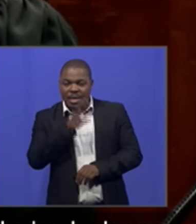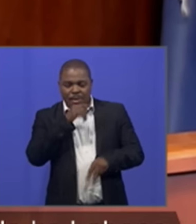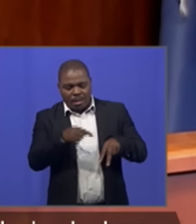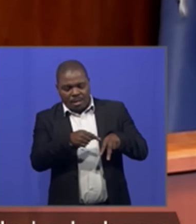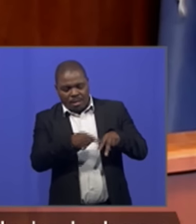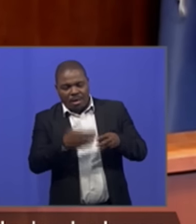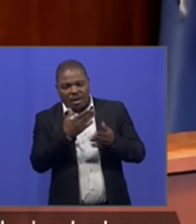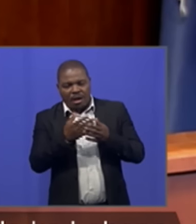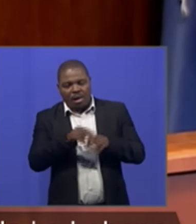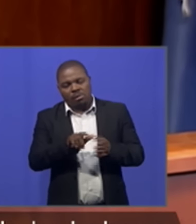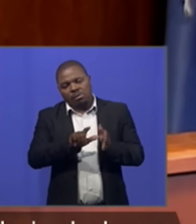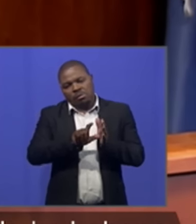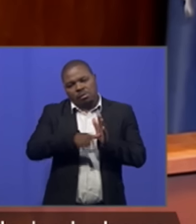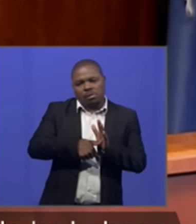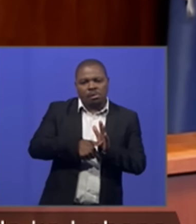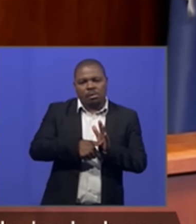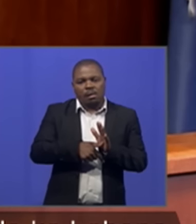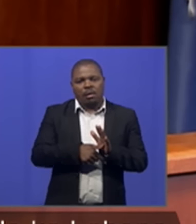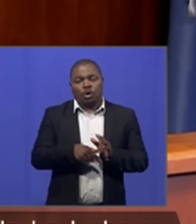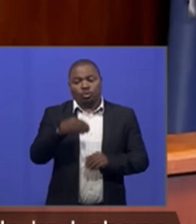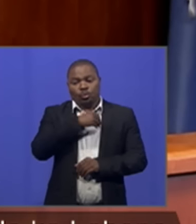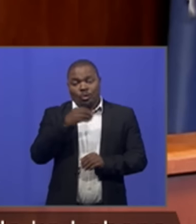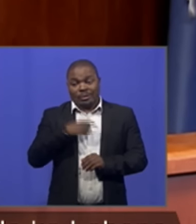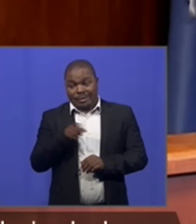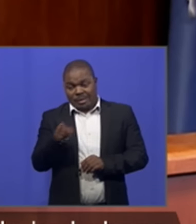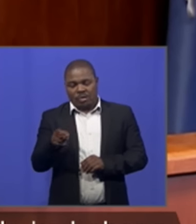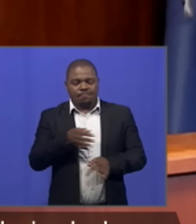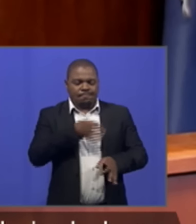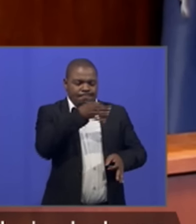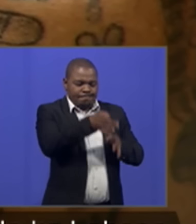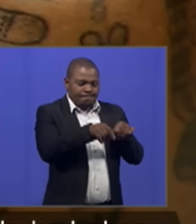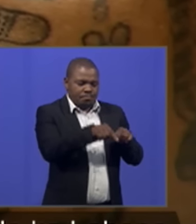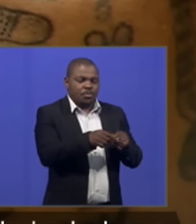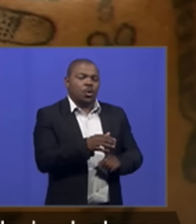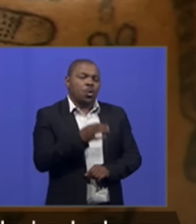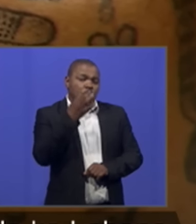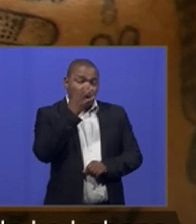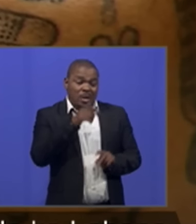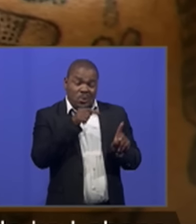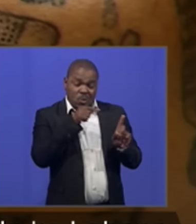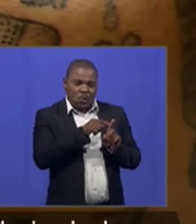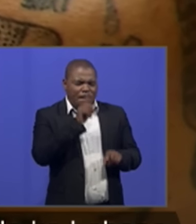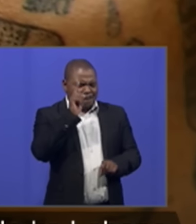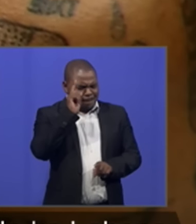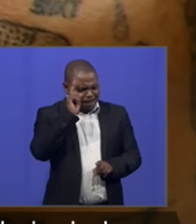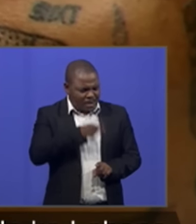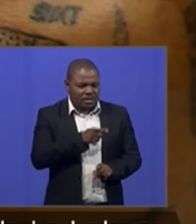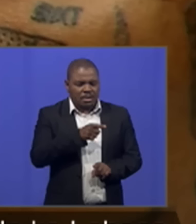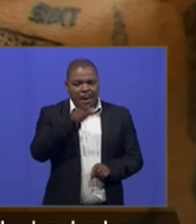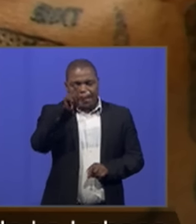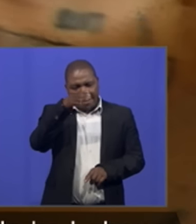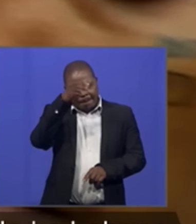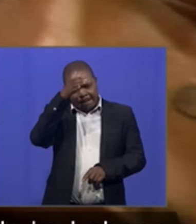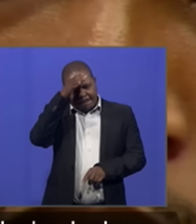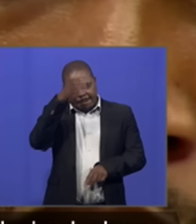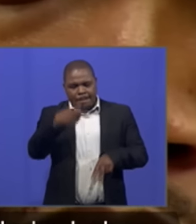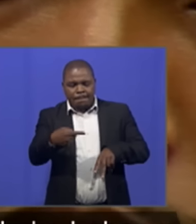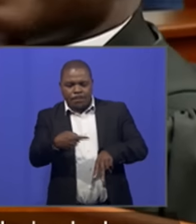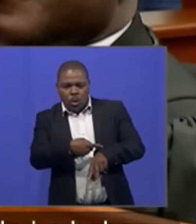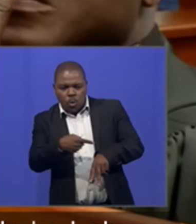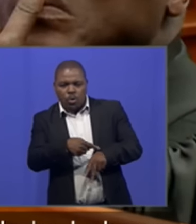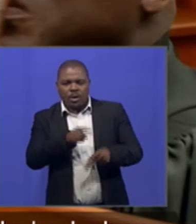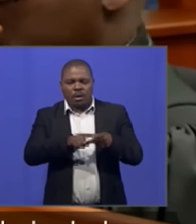gagwe le ka golofala. Dr. Chaba o boditše kgorotsheko gore Shebe Mapena o hloka go ya go lekolwa ke setsebi sa marapo